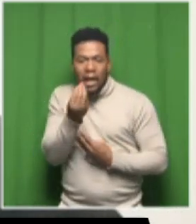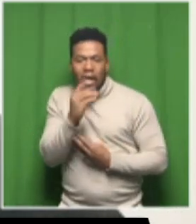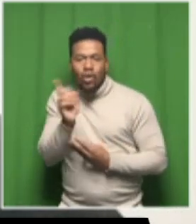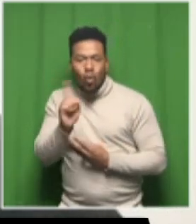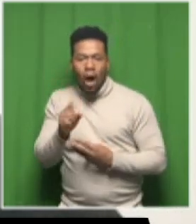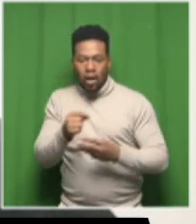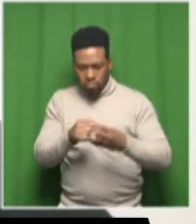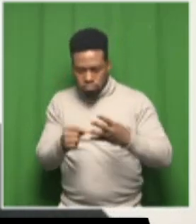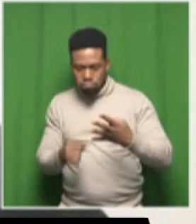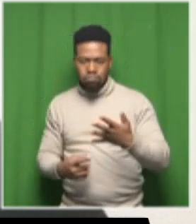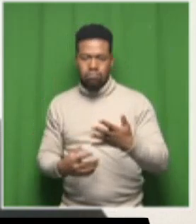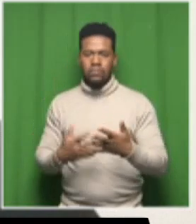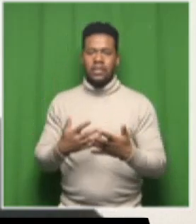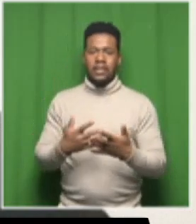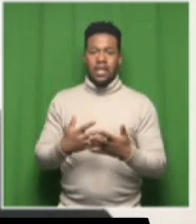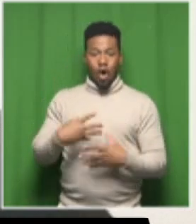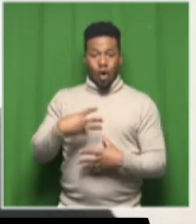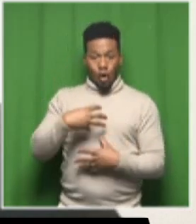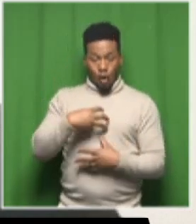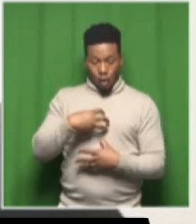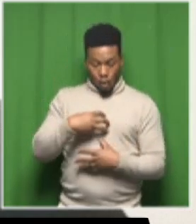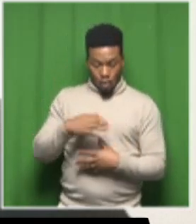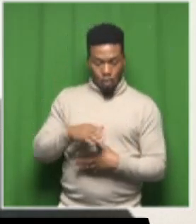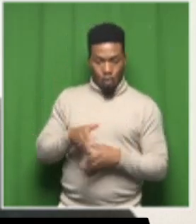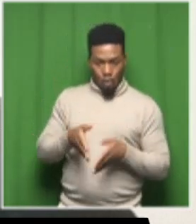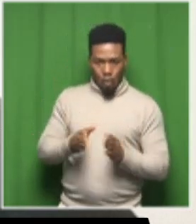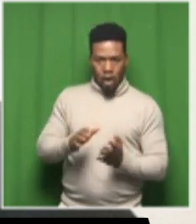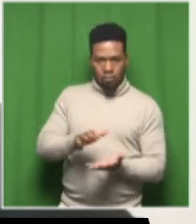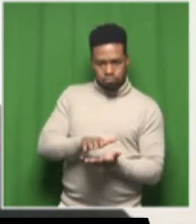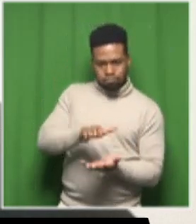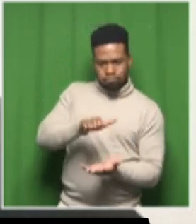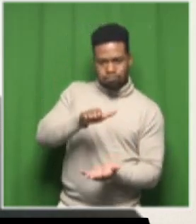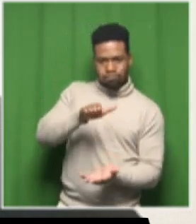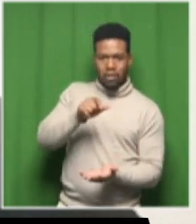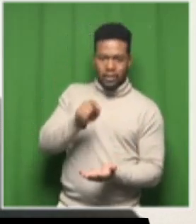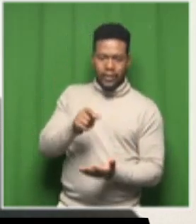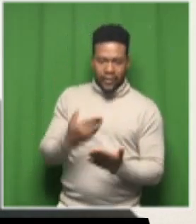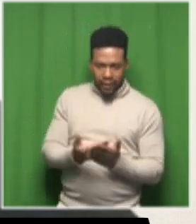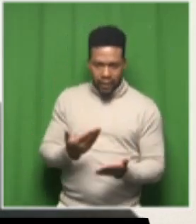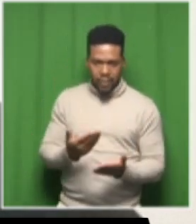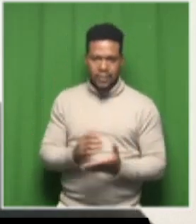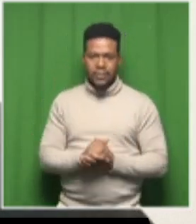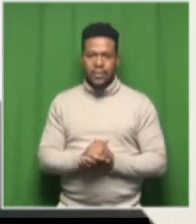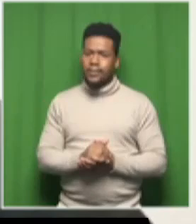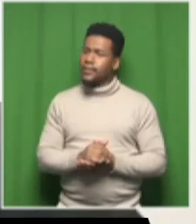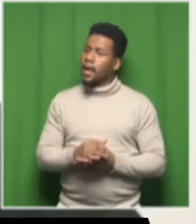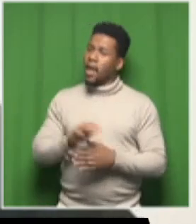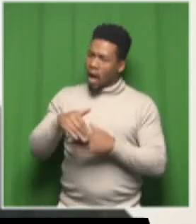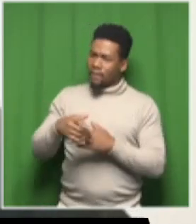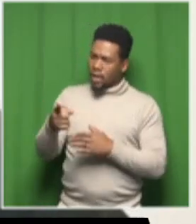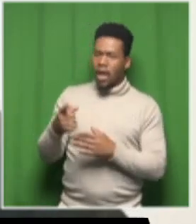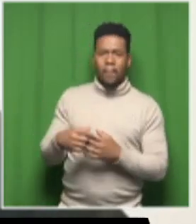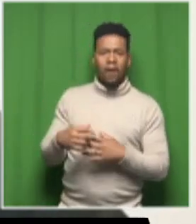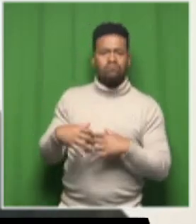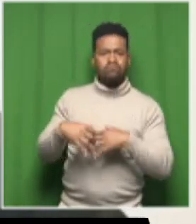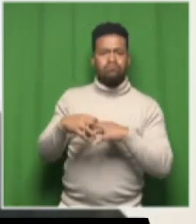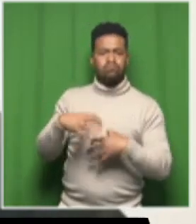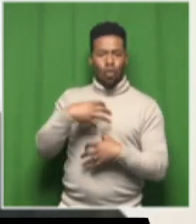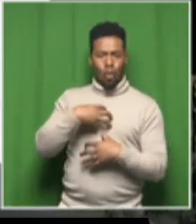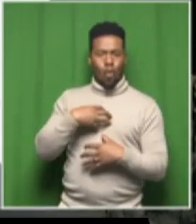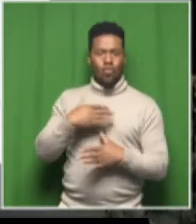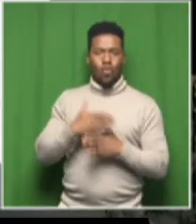own ways to grow their pigs, and then they can make a living out of it. Andy, let